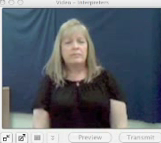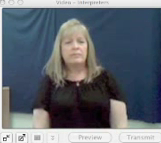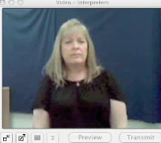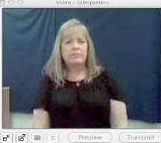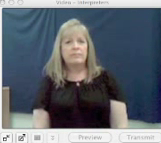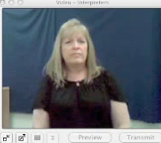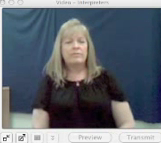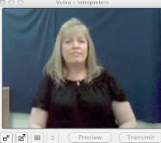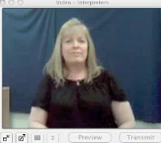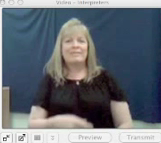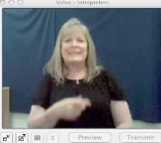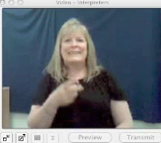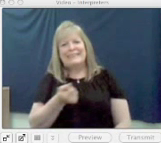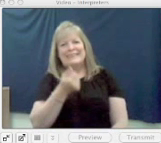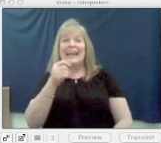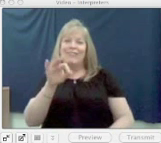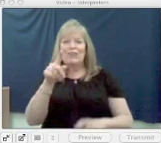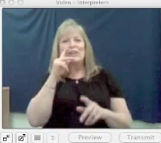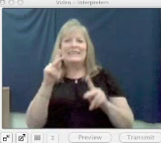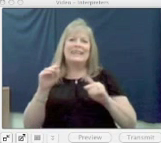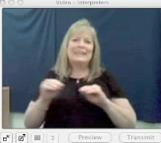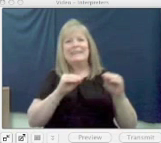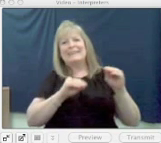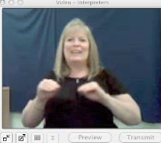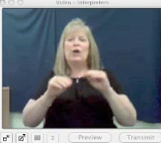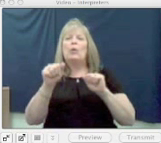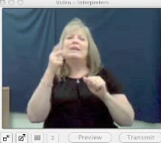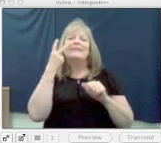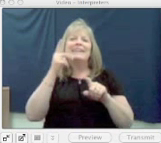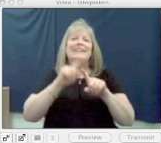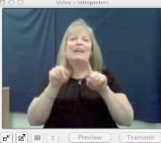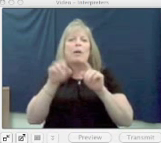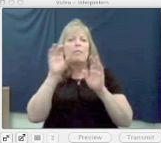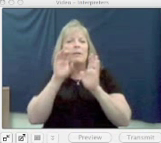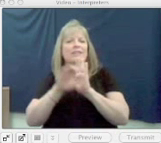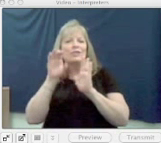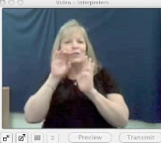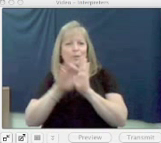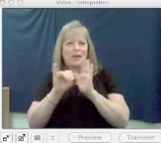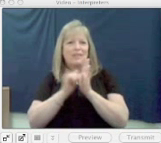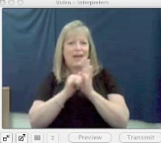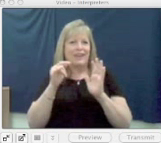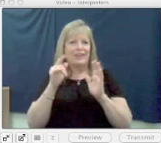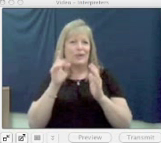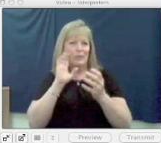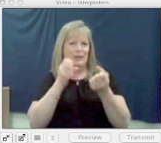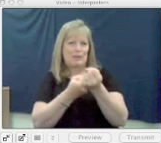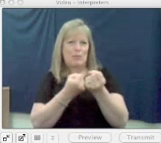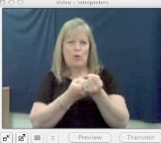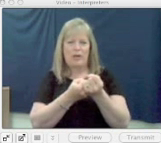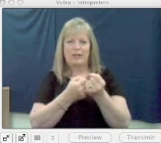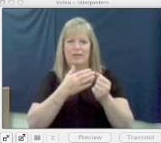If this animation were working, what you would see are a series of pictures that support the following thoughts.